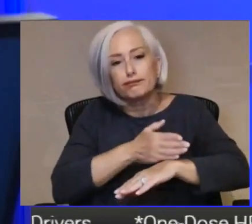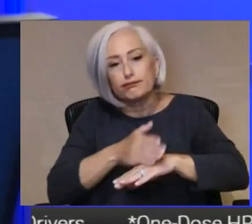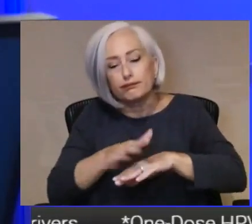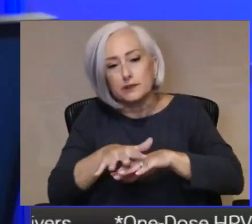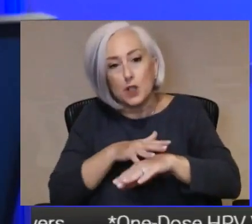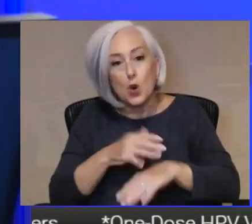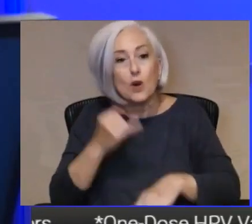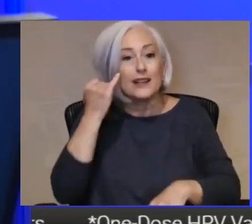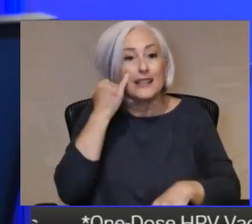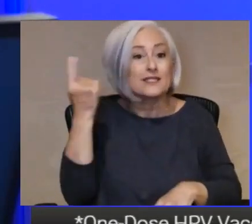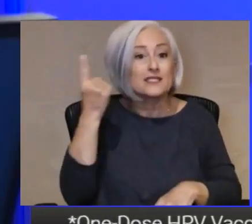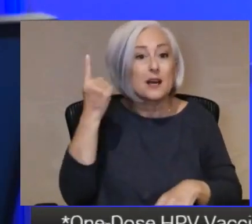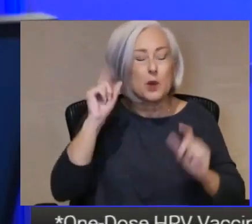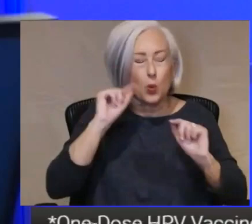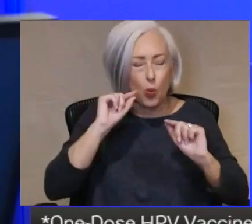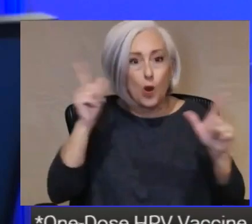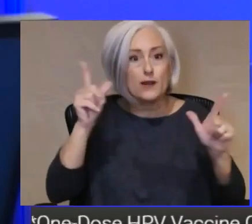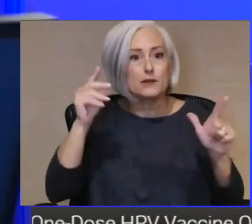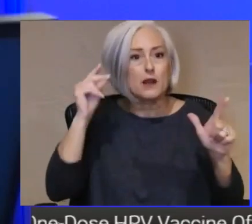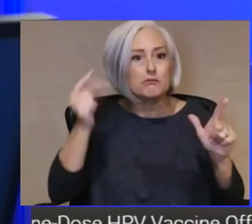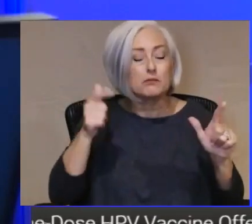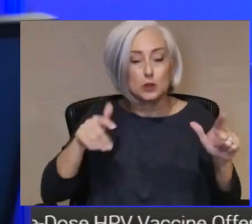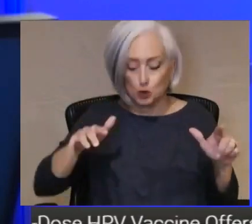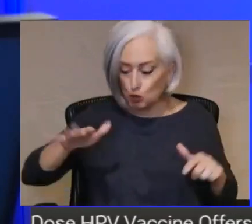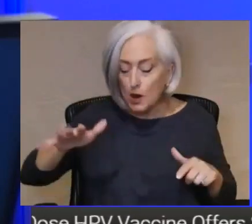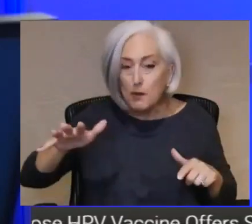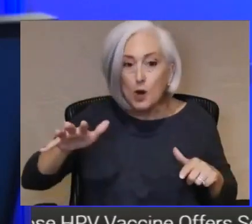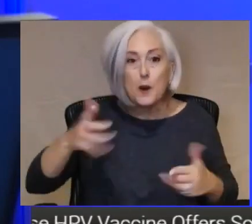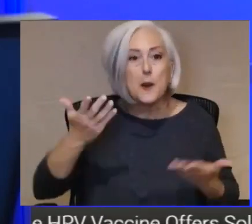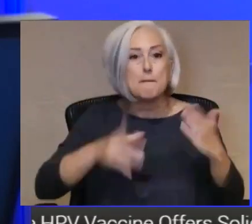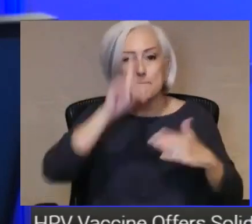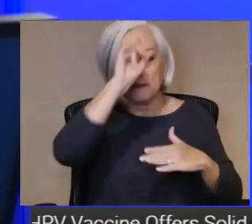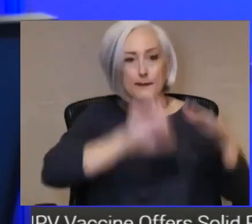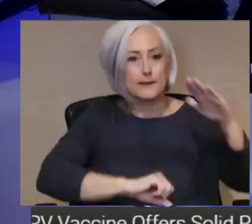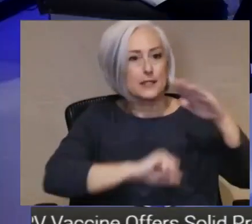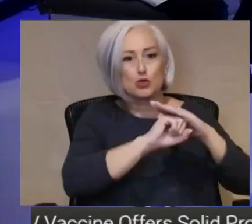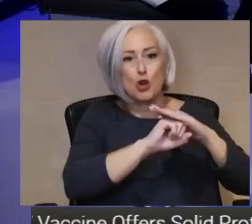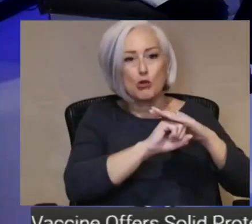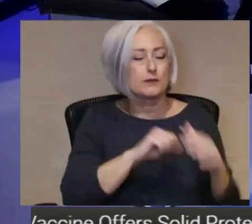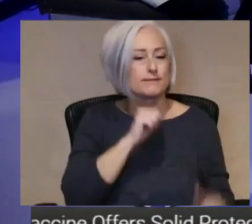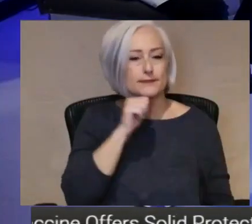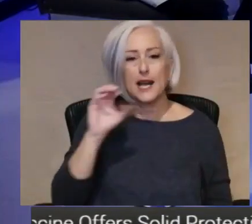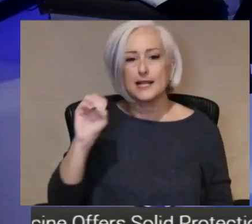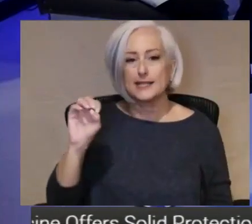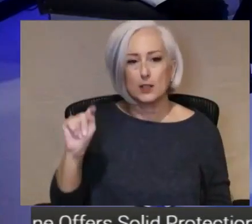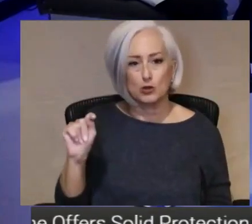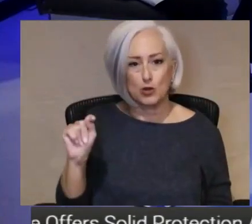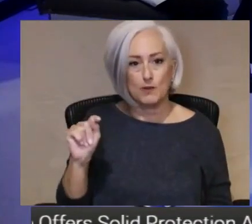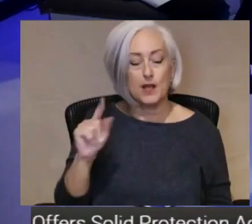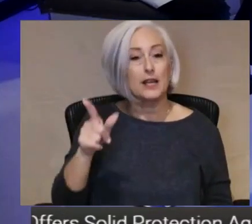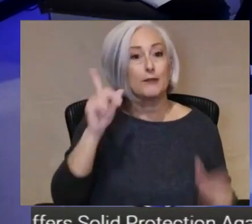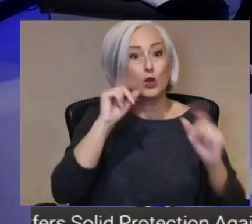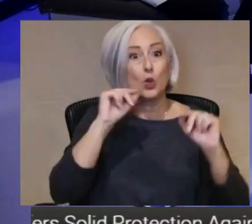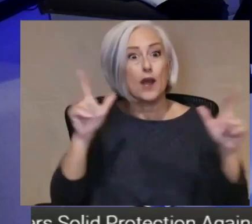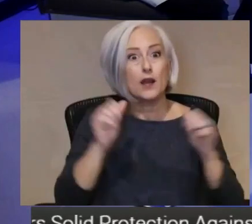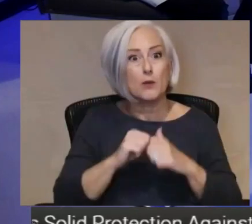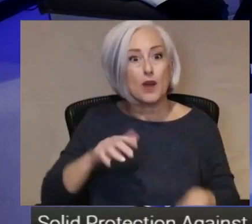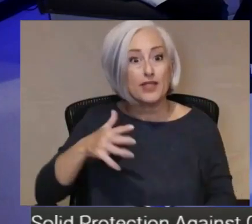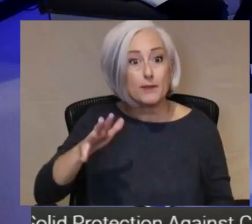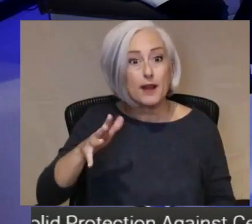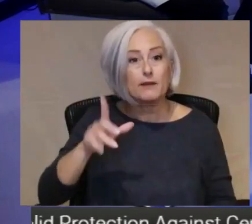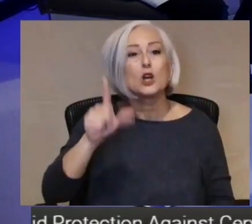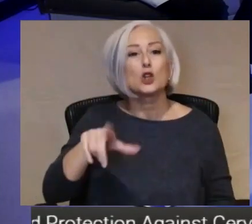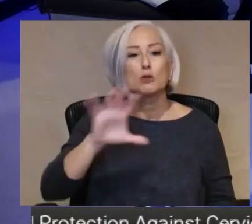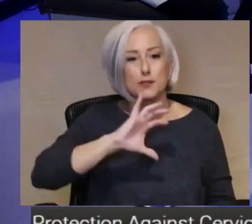had a stroke or something of that sort. It would not be essential tremor. Yeah, so if you wake up suddenly with a tremor, you need to go to the emergency room and be evaluated. That's correct. Much different,